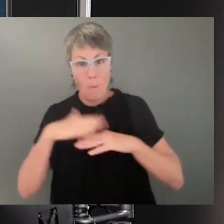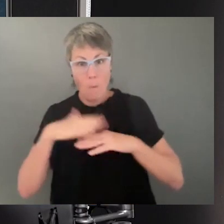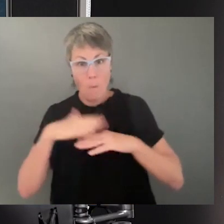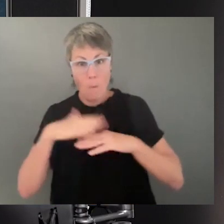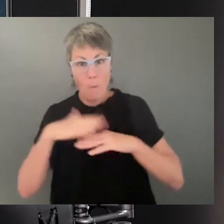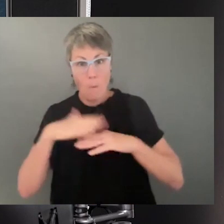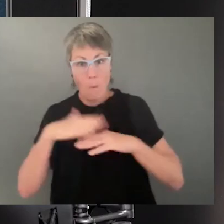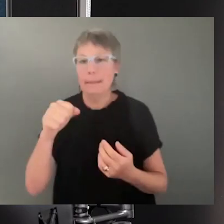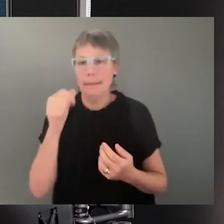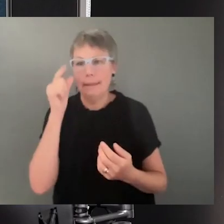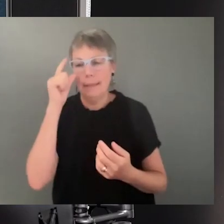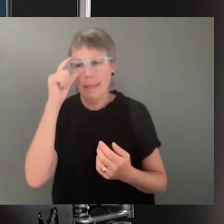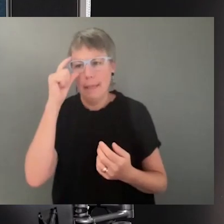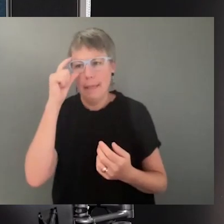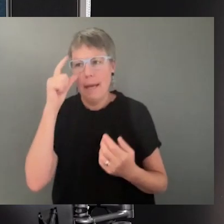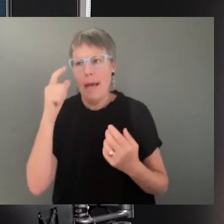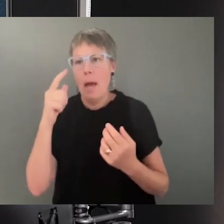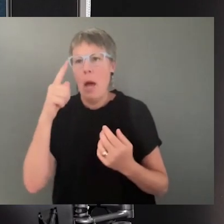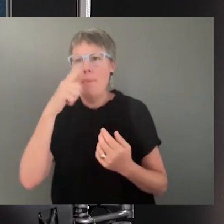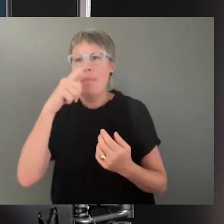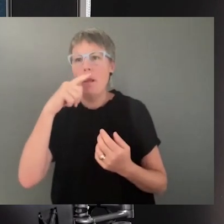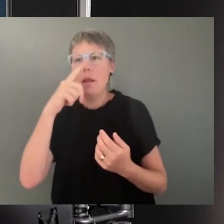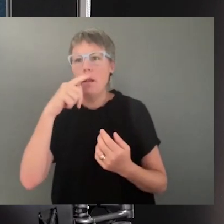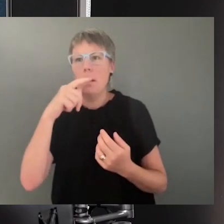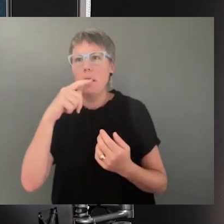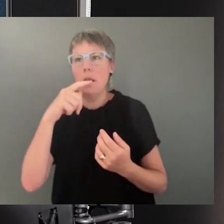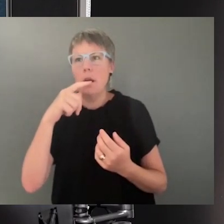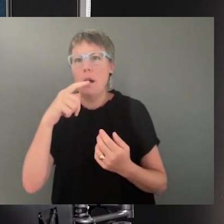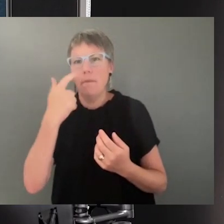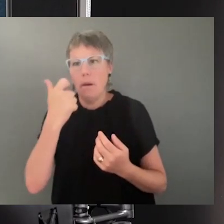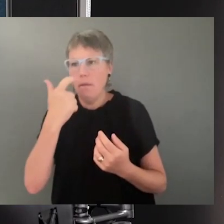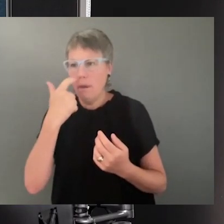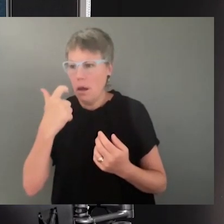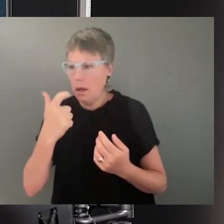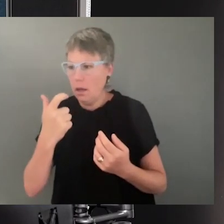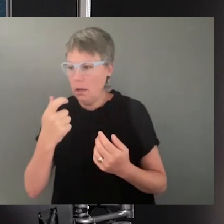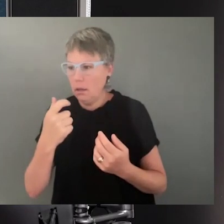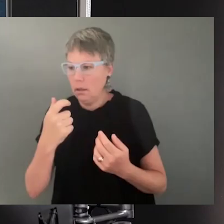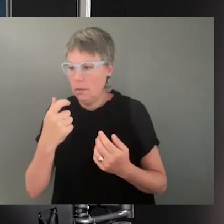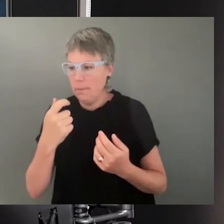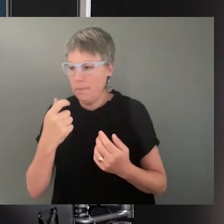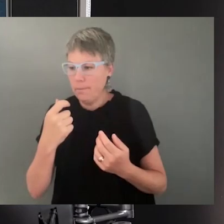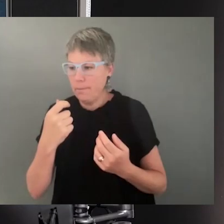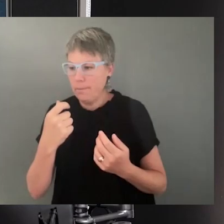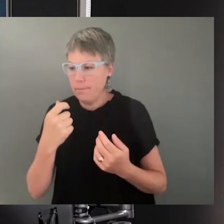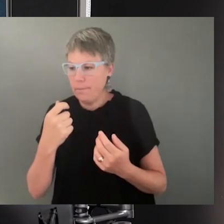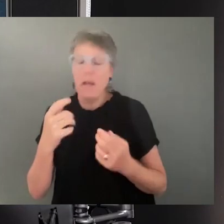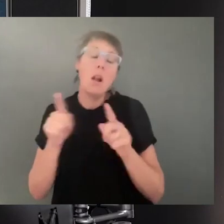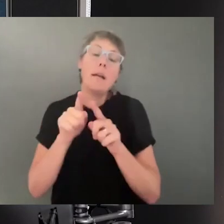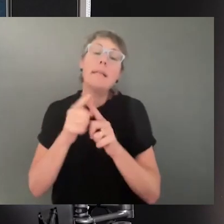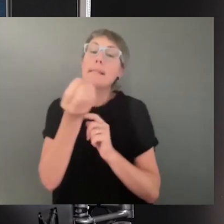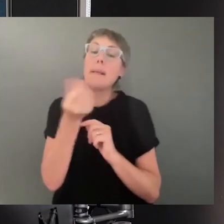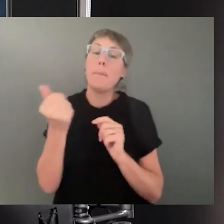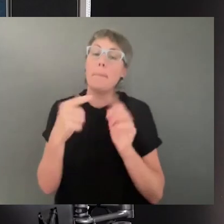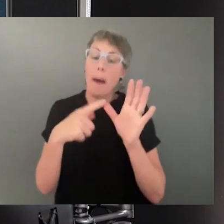So we've got artists, we've got examples of work, we've got documents, but we've also got a timeline that people